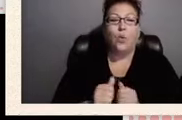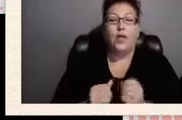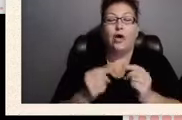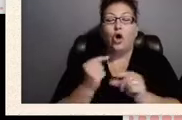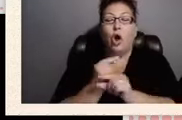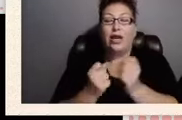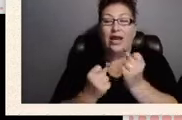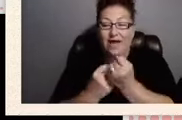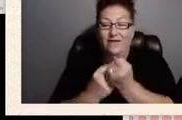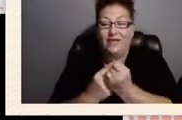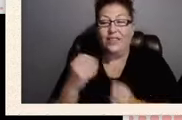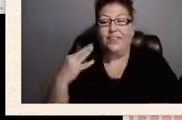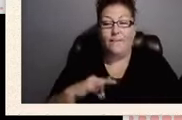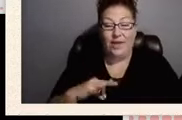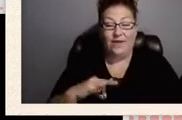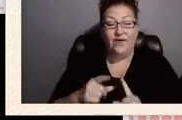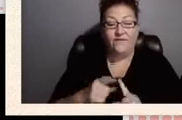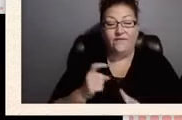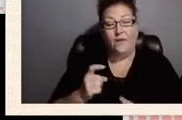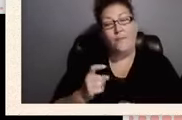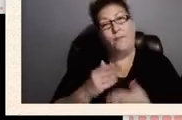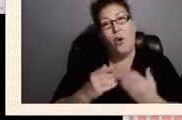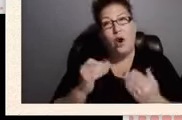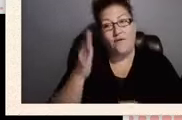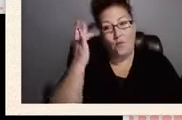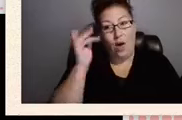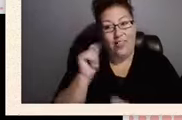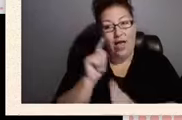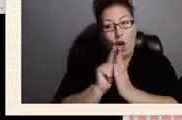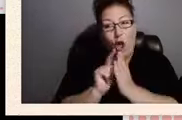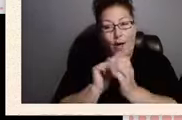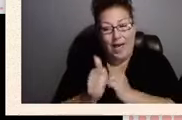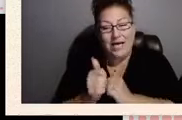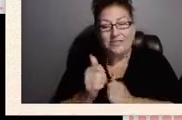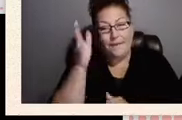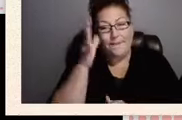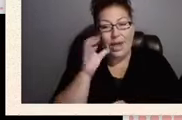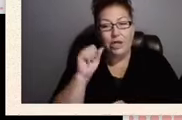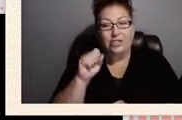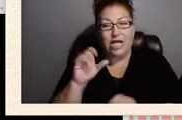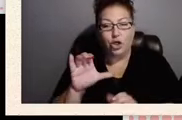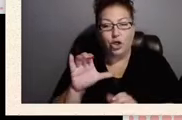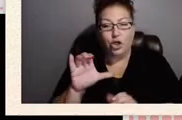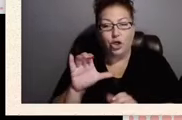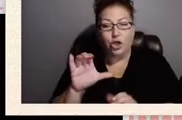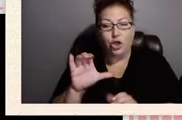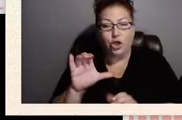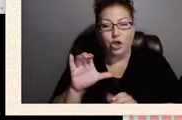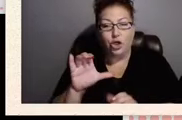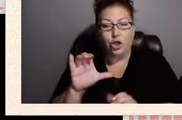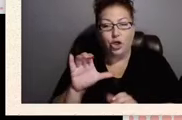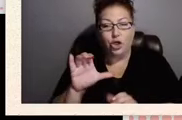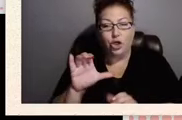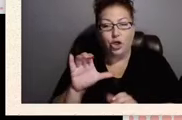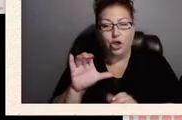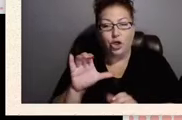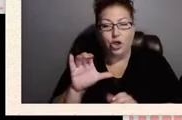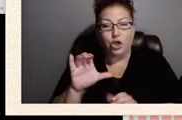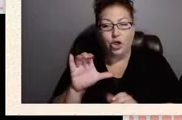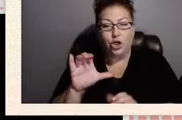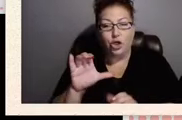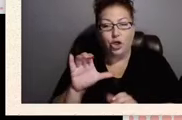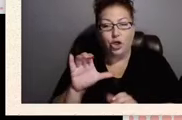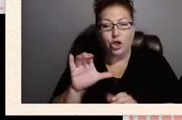benefit and part of why this law was passed is that parents can do it without an attorney. If you want to put someone under guardianship, you need an attorney. For